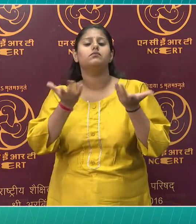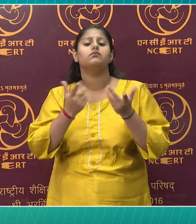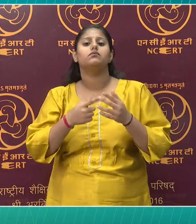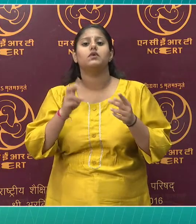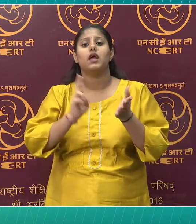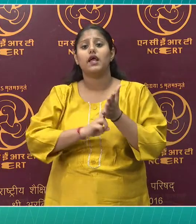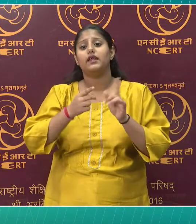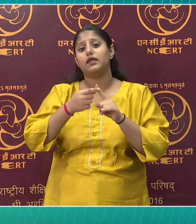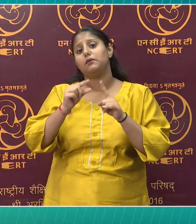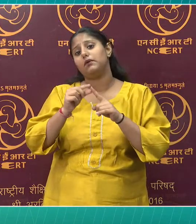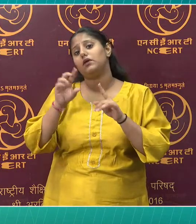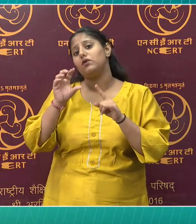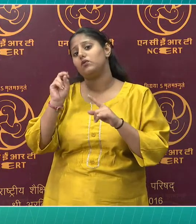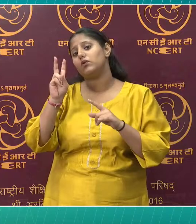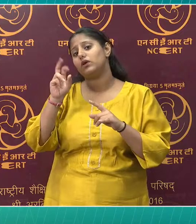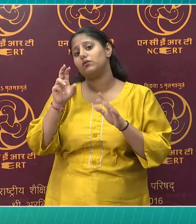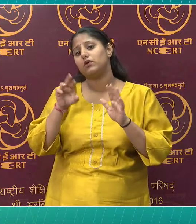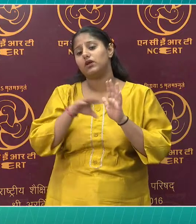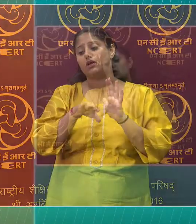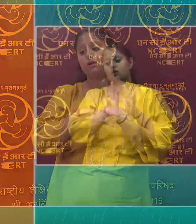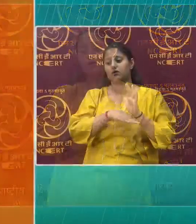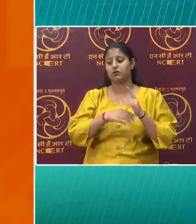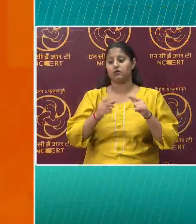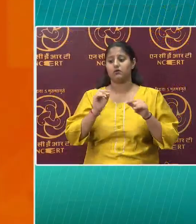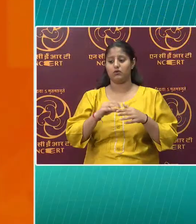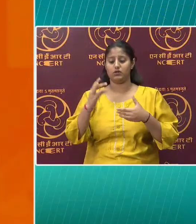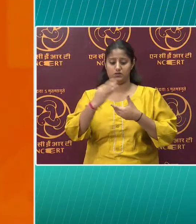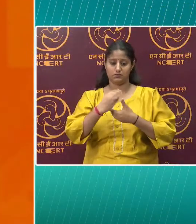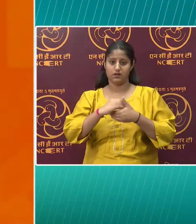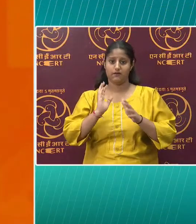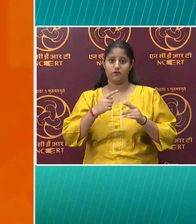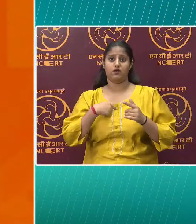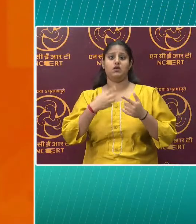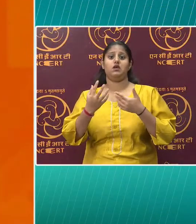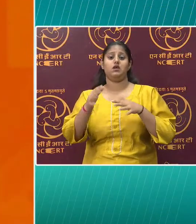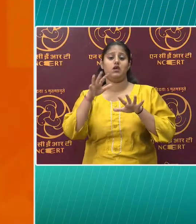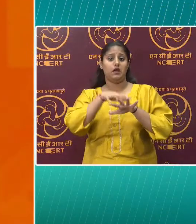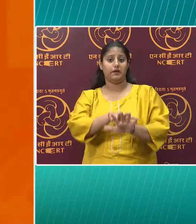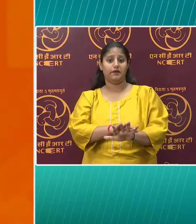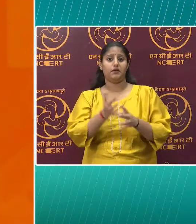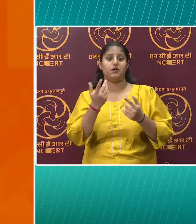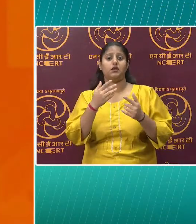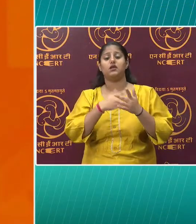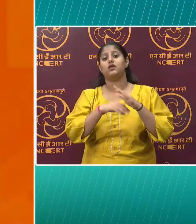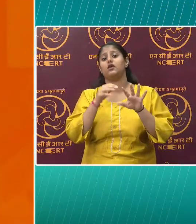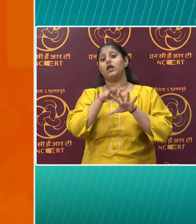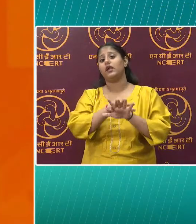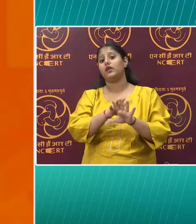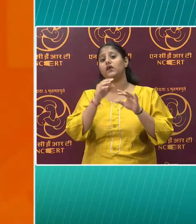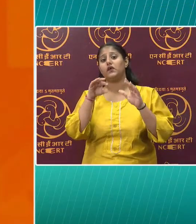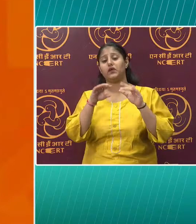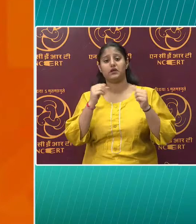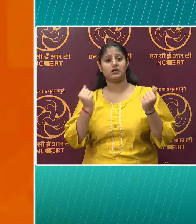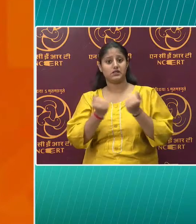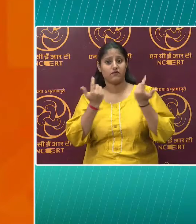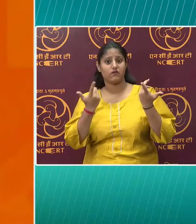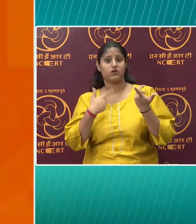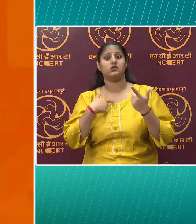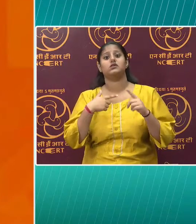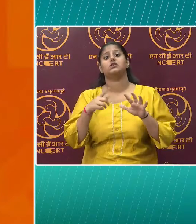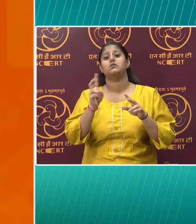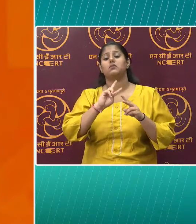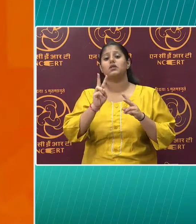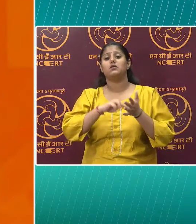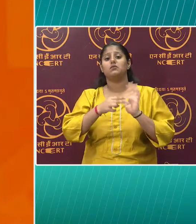NEP 2020 has talked about: interdisciplinarity, Right. multidisciplinarity, Right. integrated approach. Mhm. All teachers